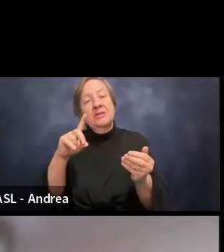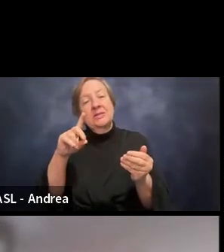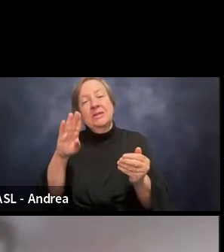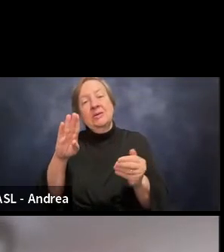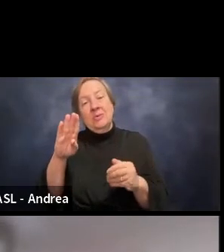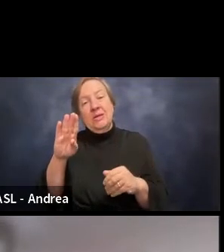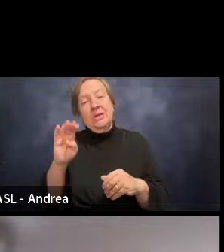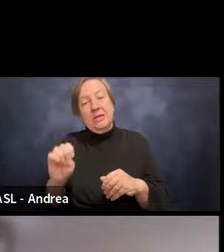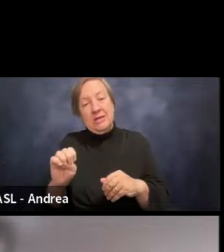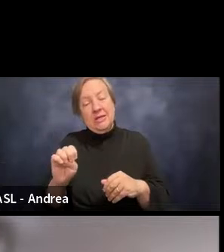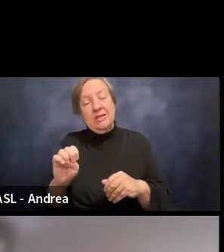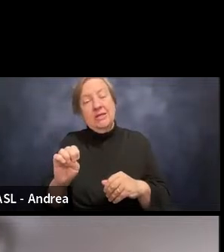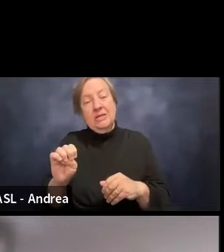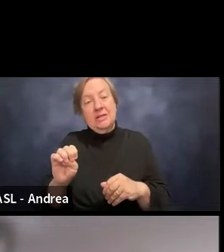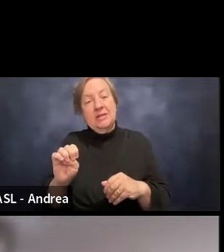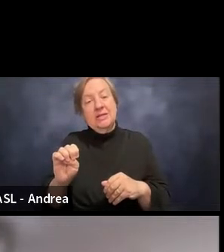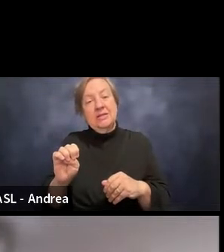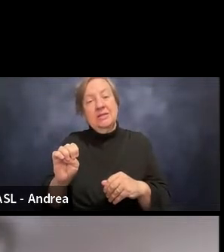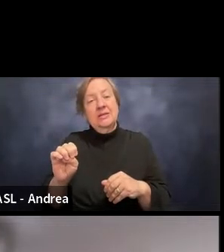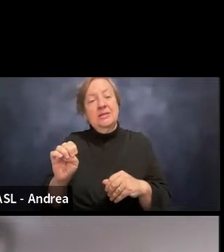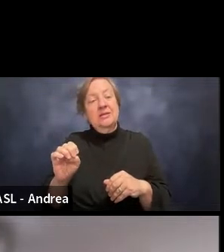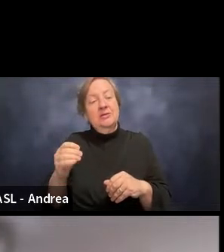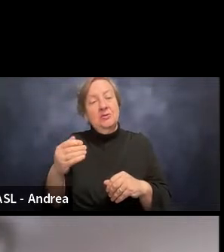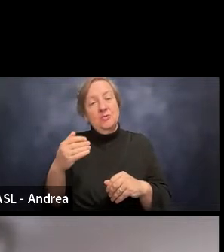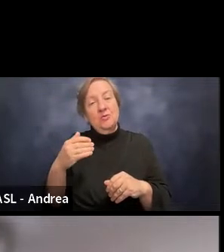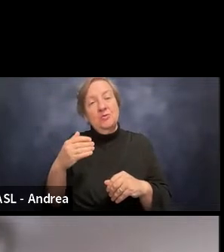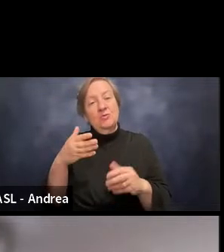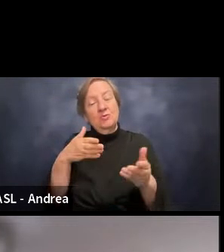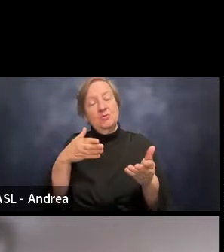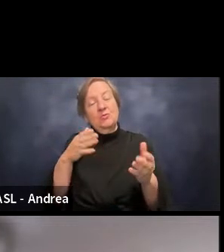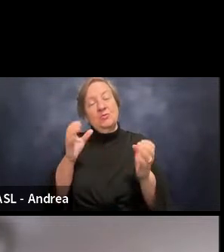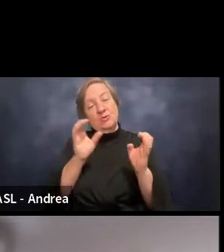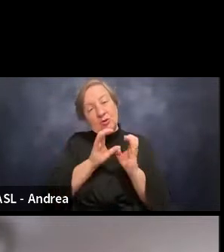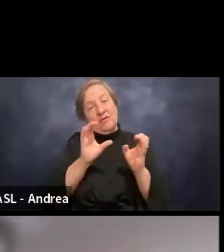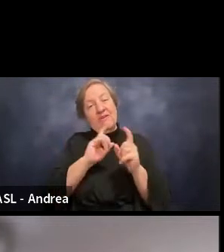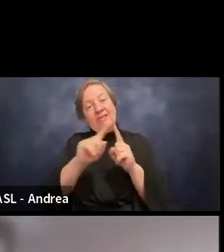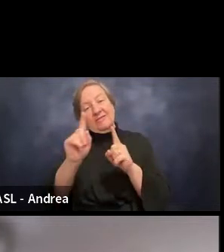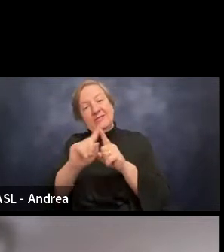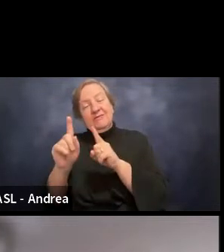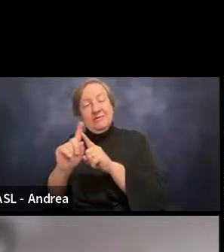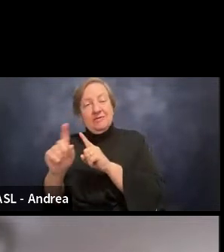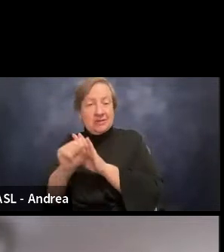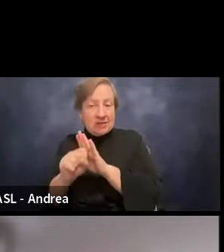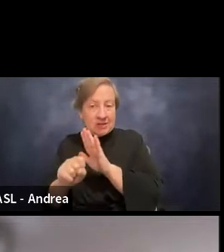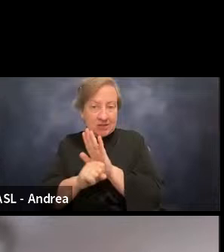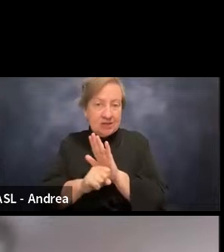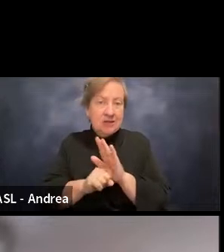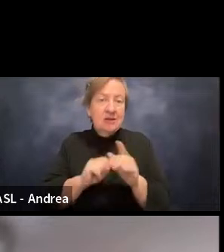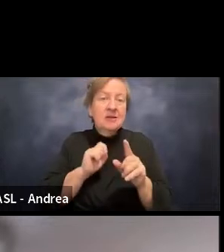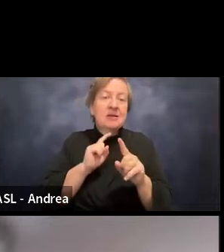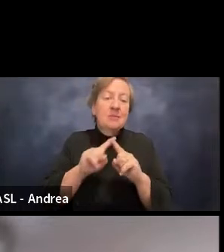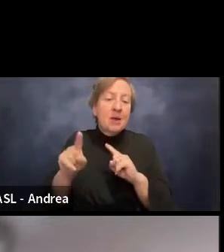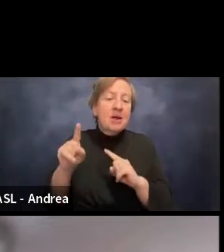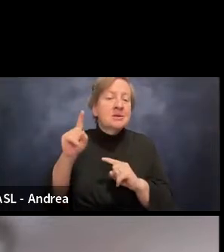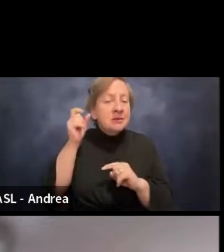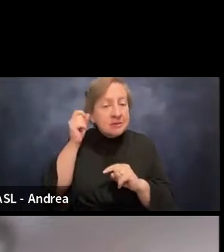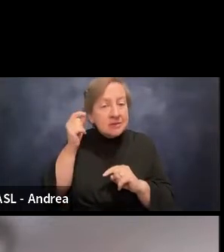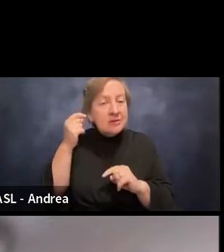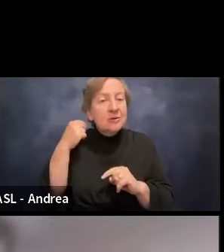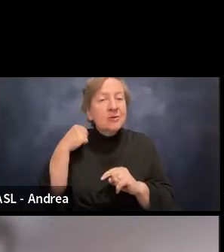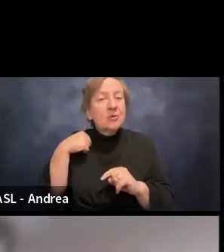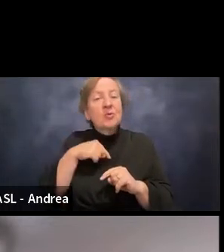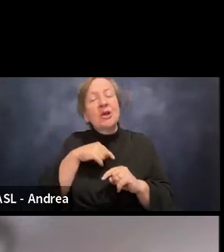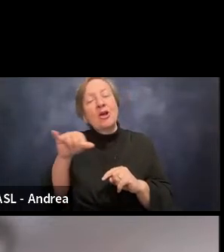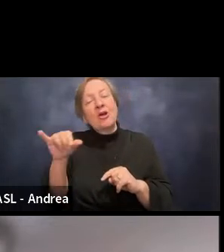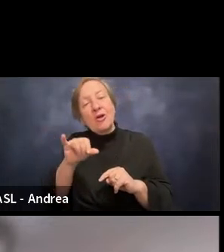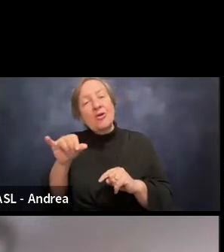DBEs to have certification in different states. But once again, we're also